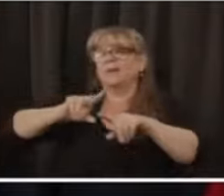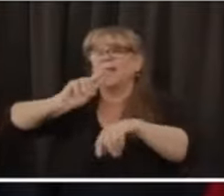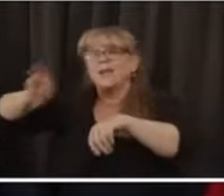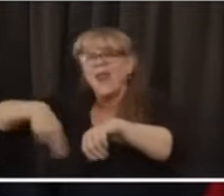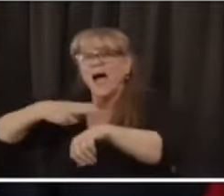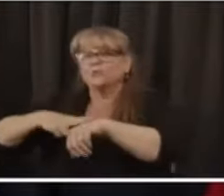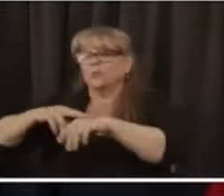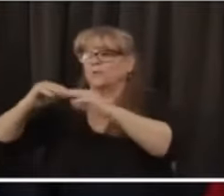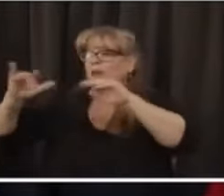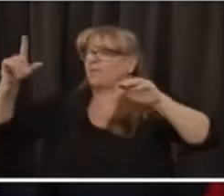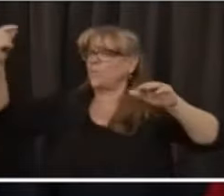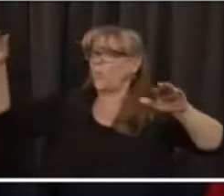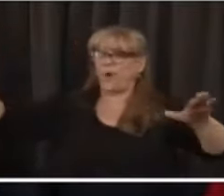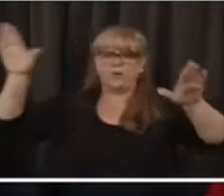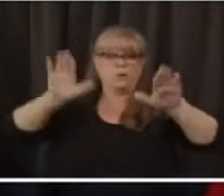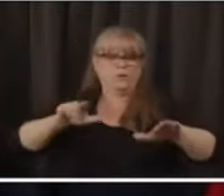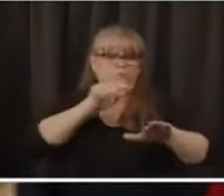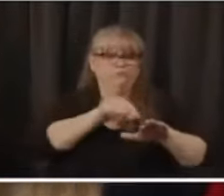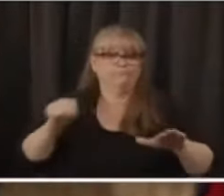risk.